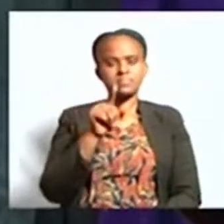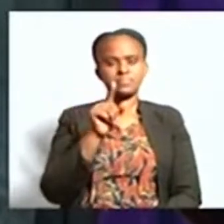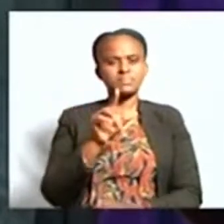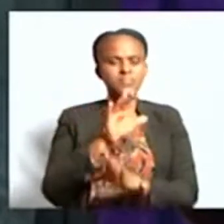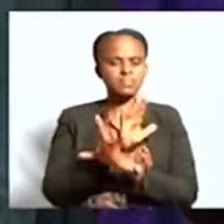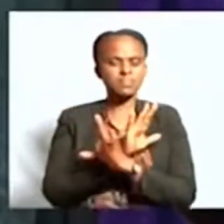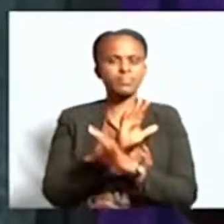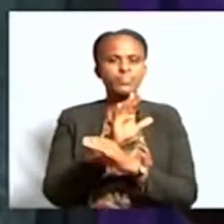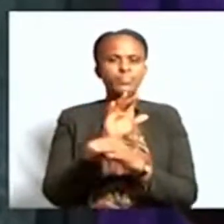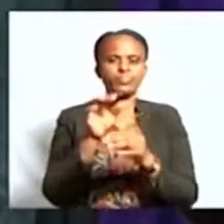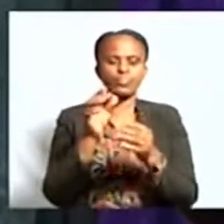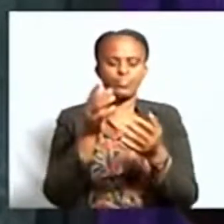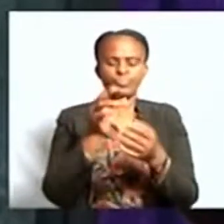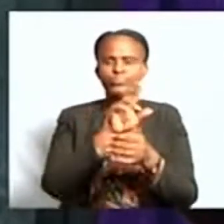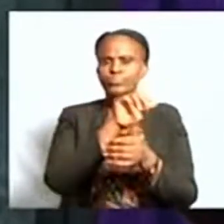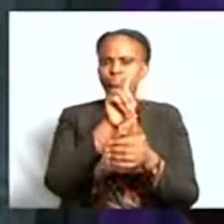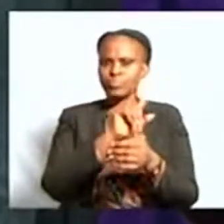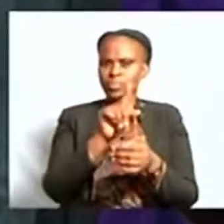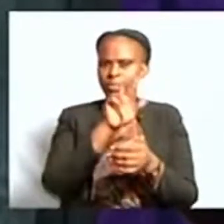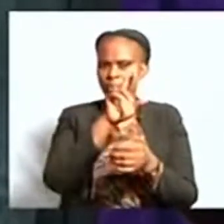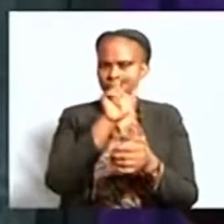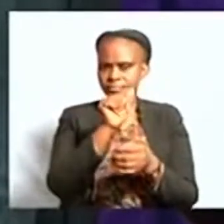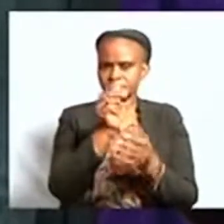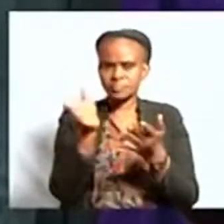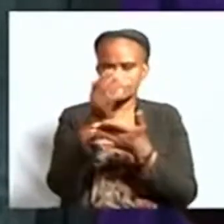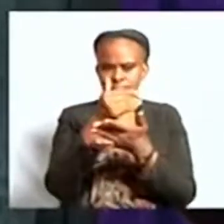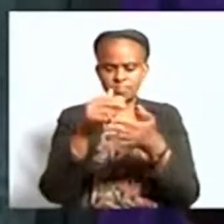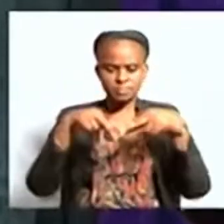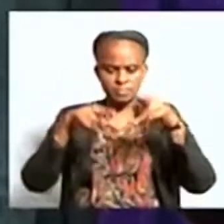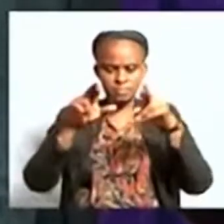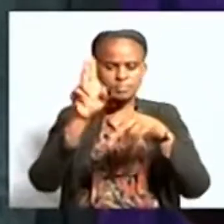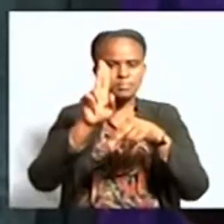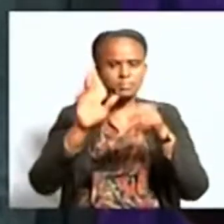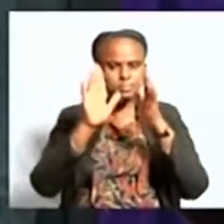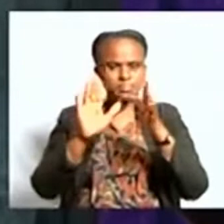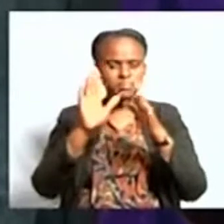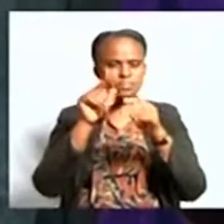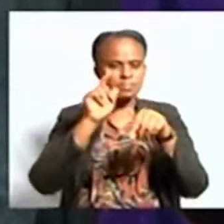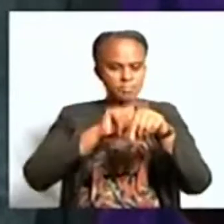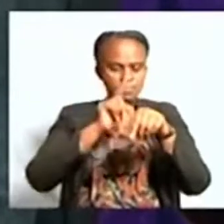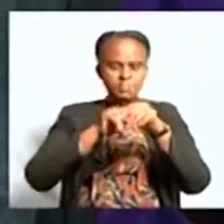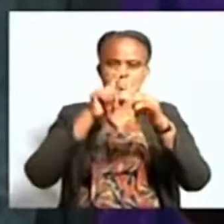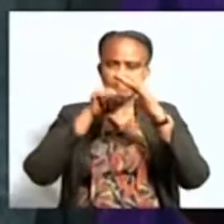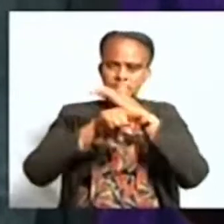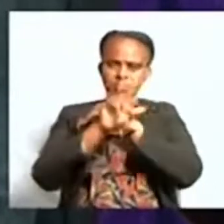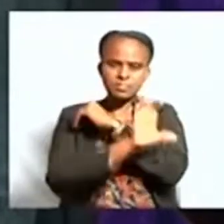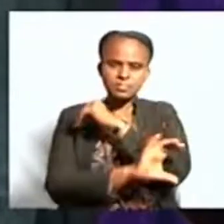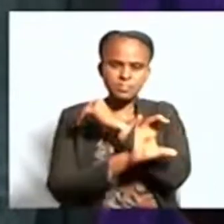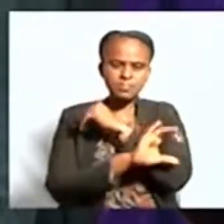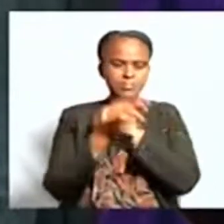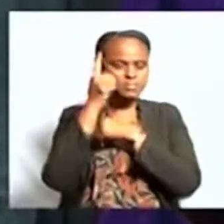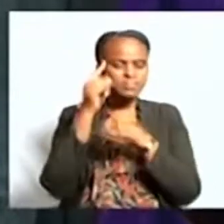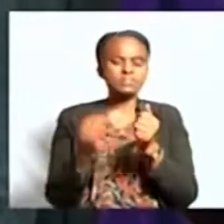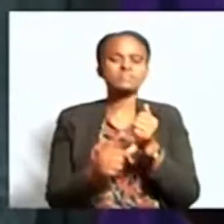Revenue Authority collects road user fees at ports of entry on behalf of the agency.